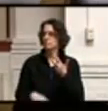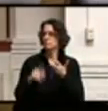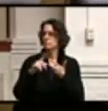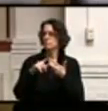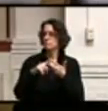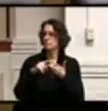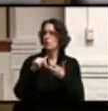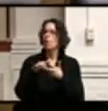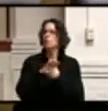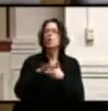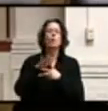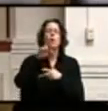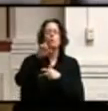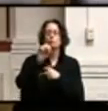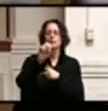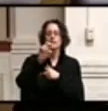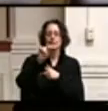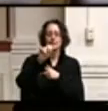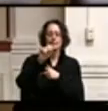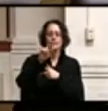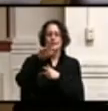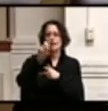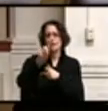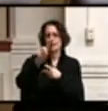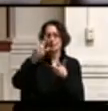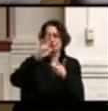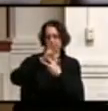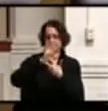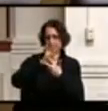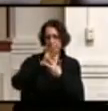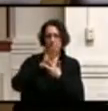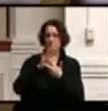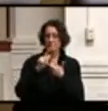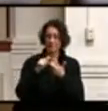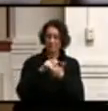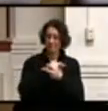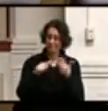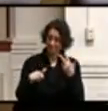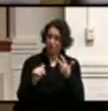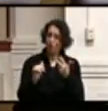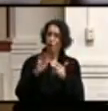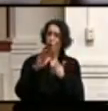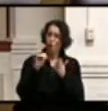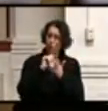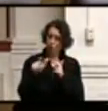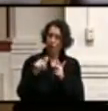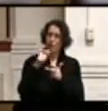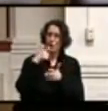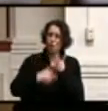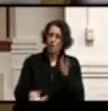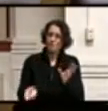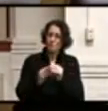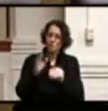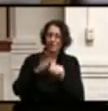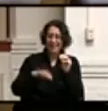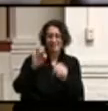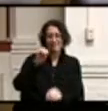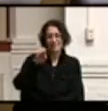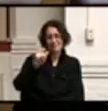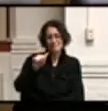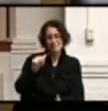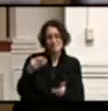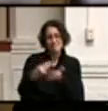All of these bids were substantially more than the amount that FEMA has allotted for this project, which is